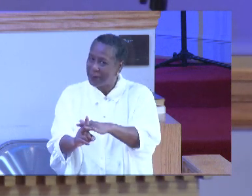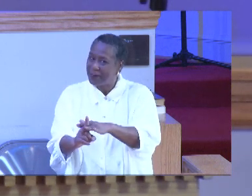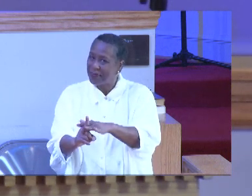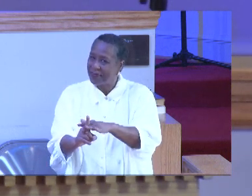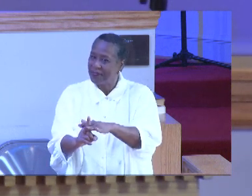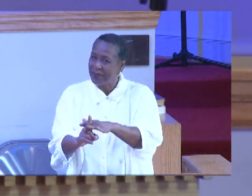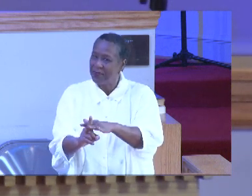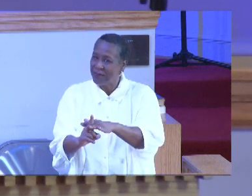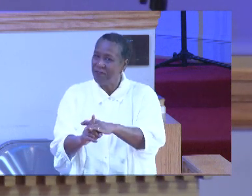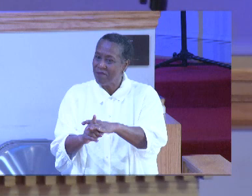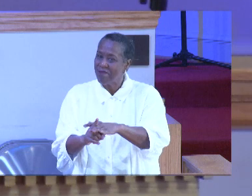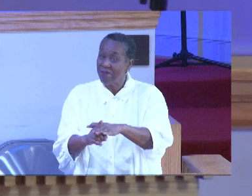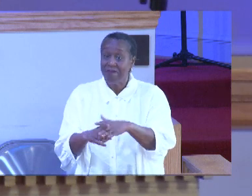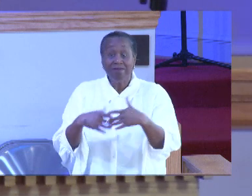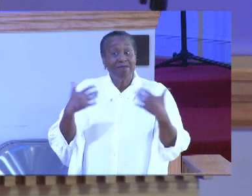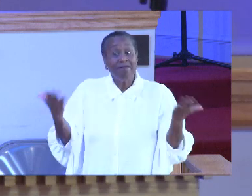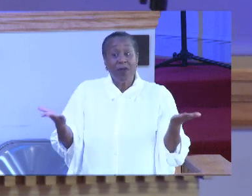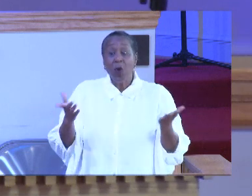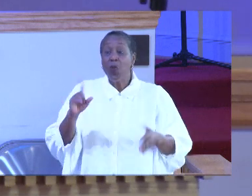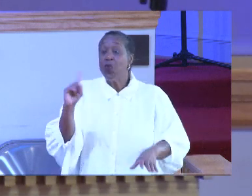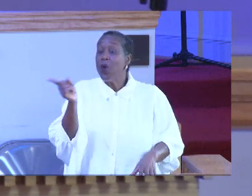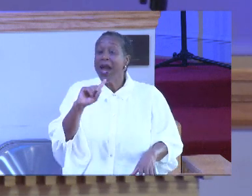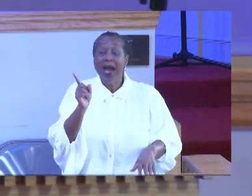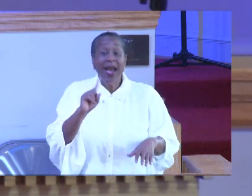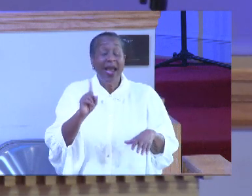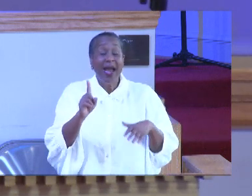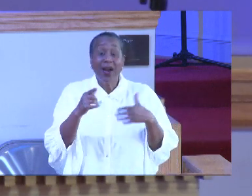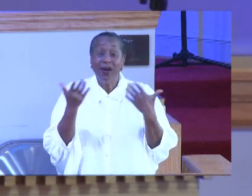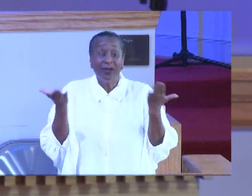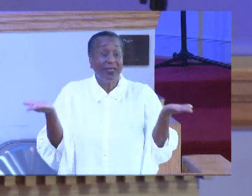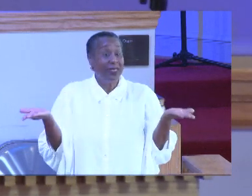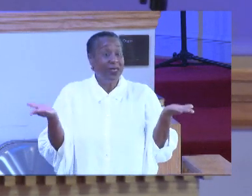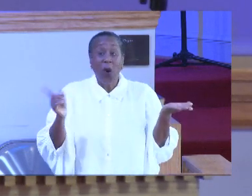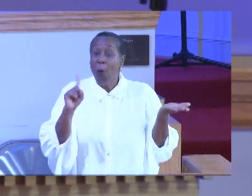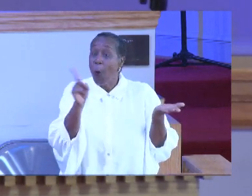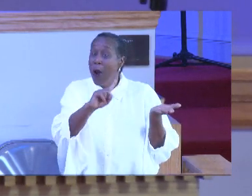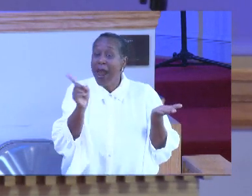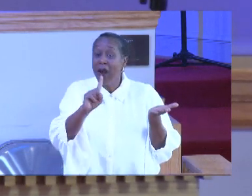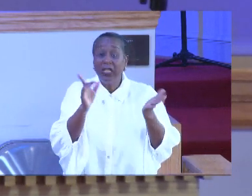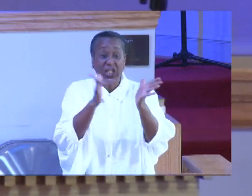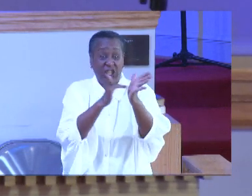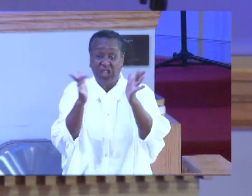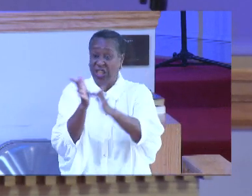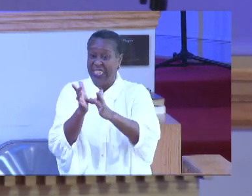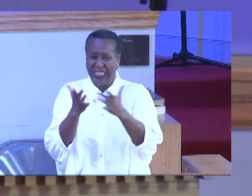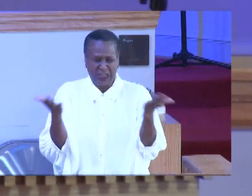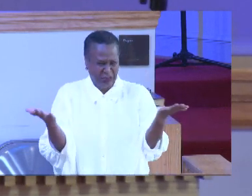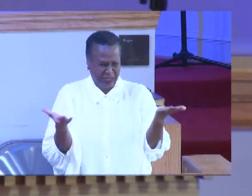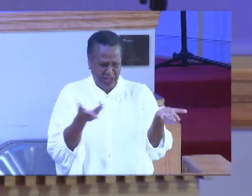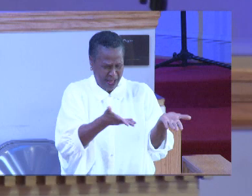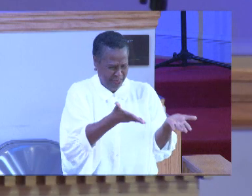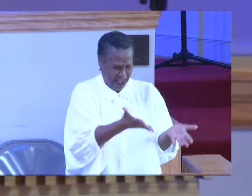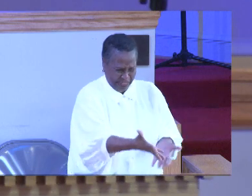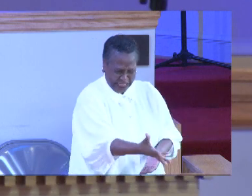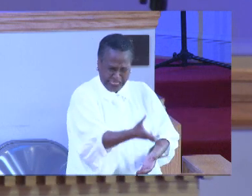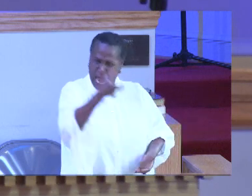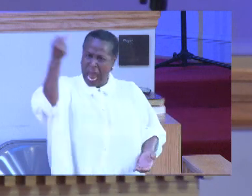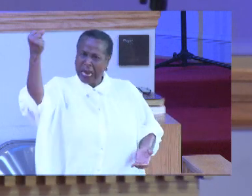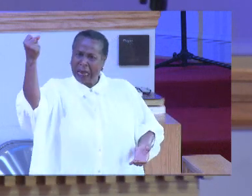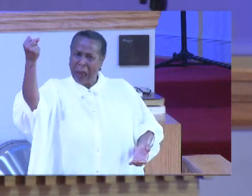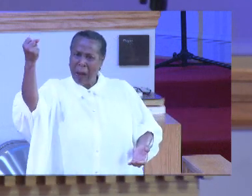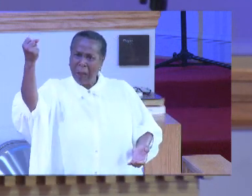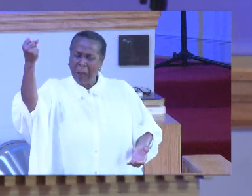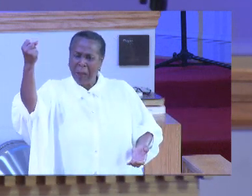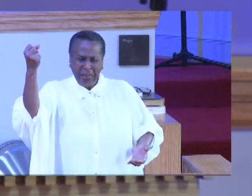Where is Jesus? They have taken him